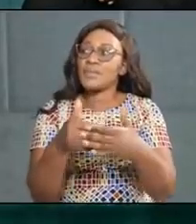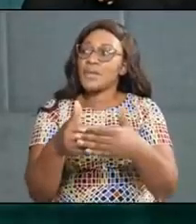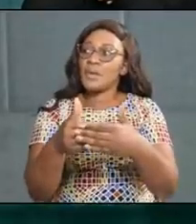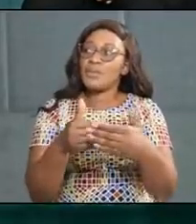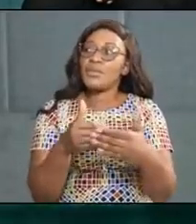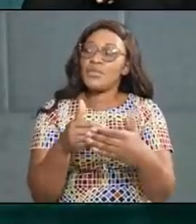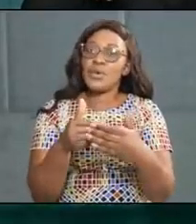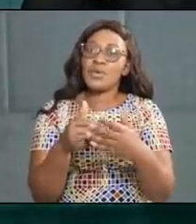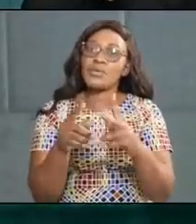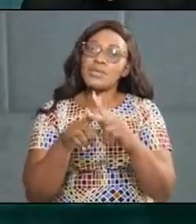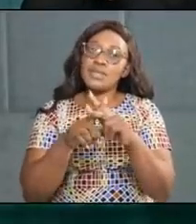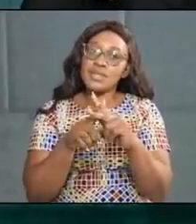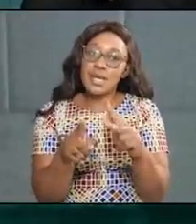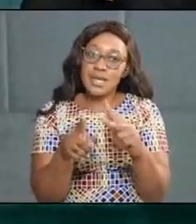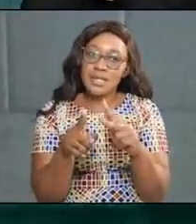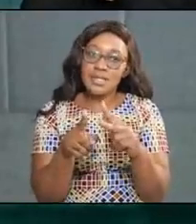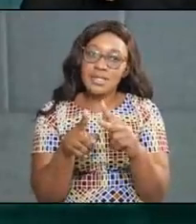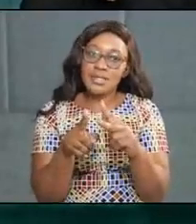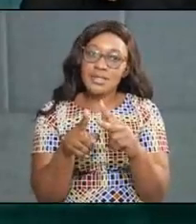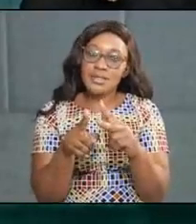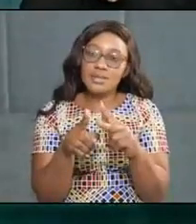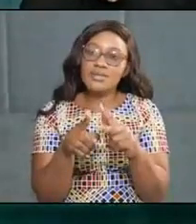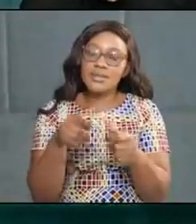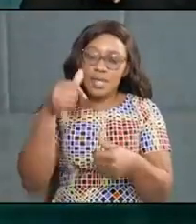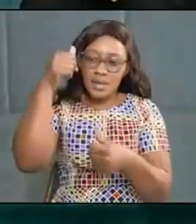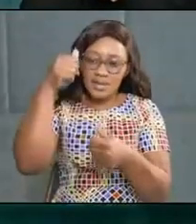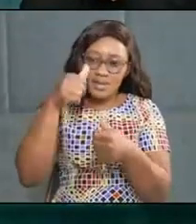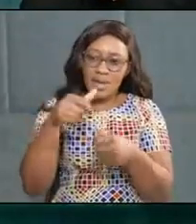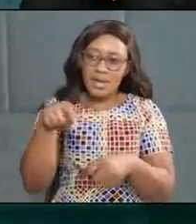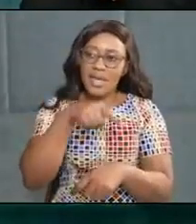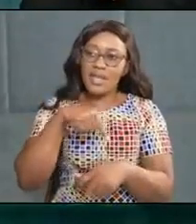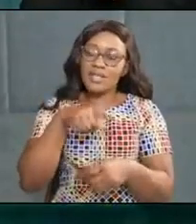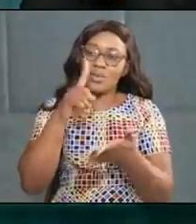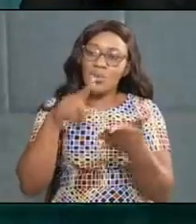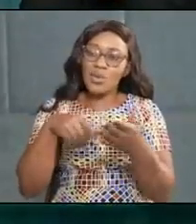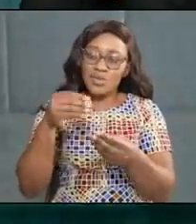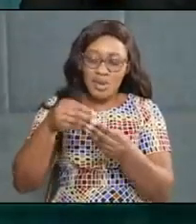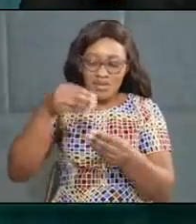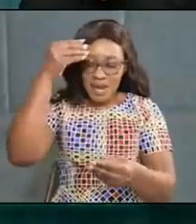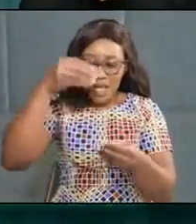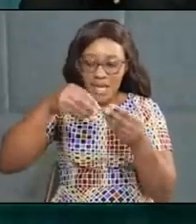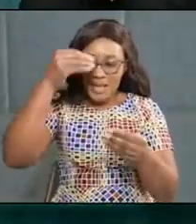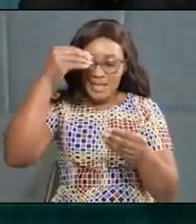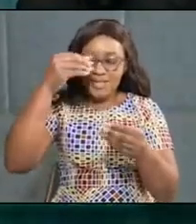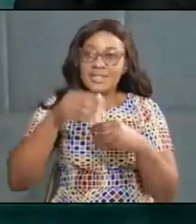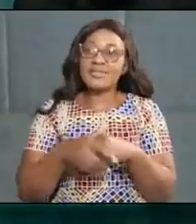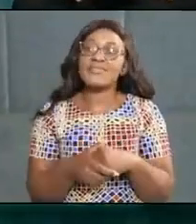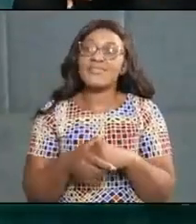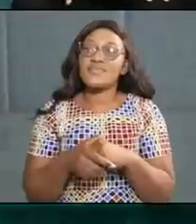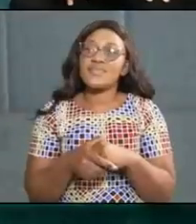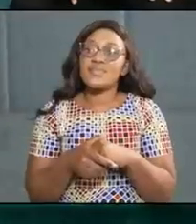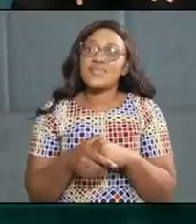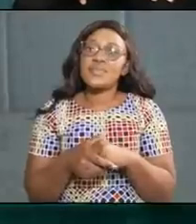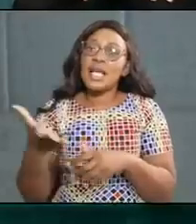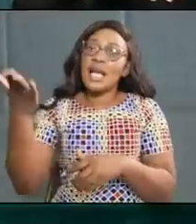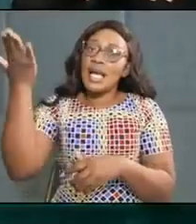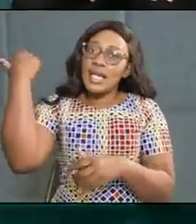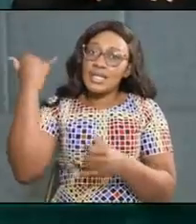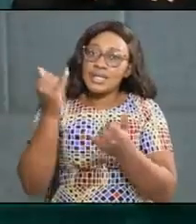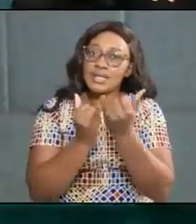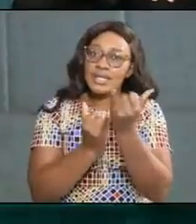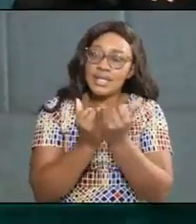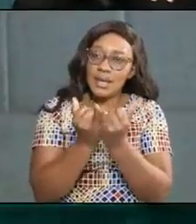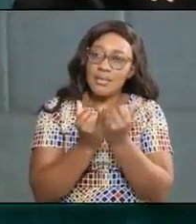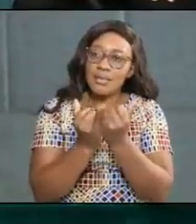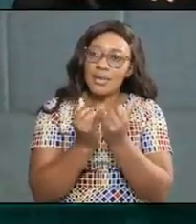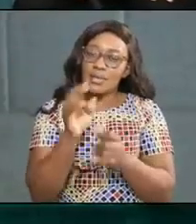Before we go any further, let's remind ourselves of what we learned last Sabbath. What do you remember, guys? Last Sabbath,